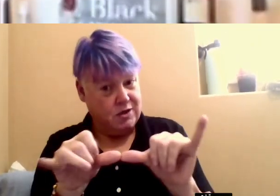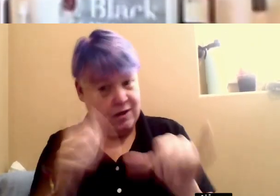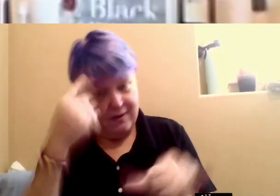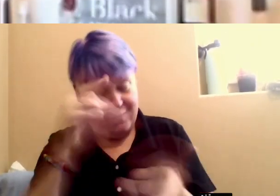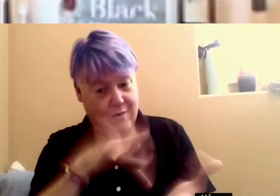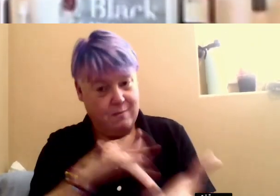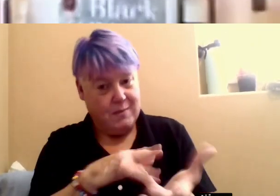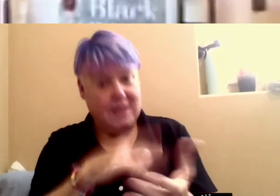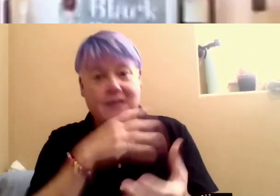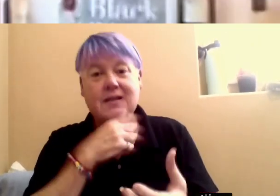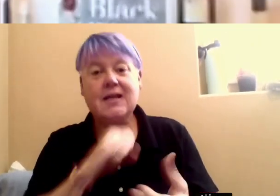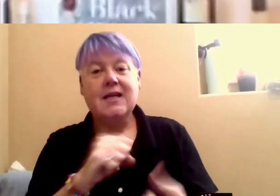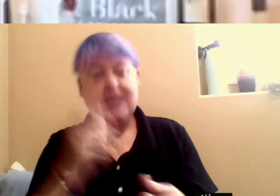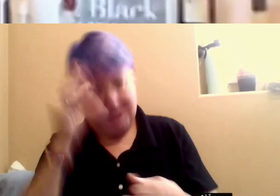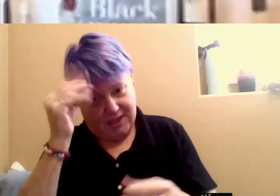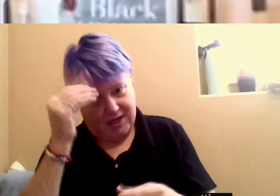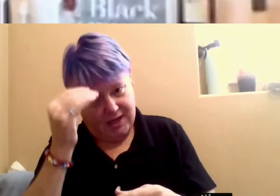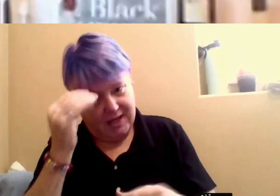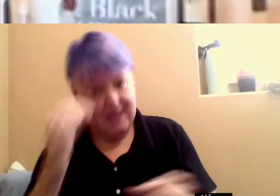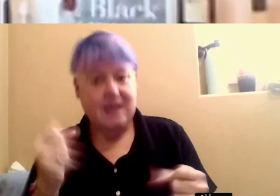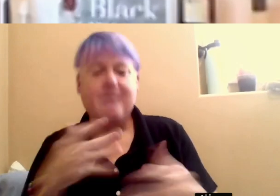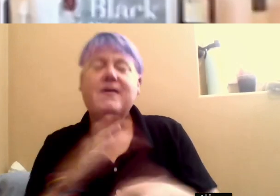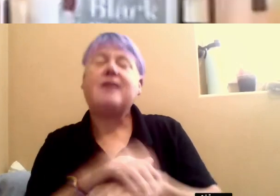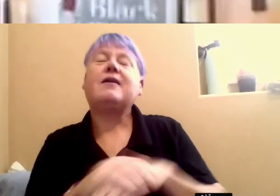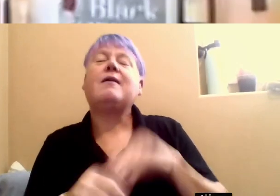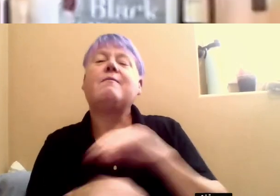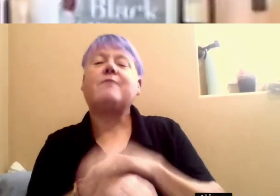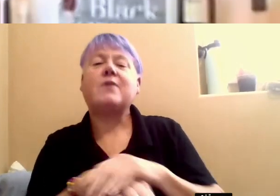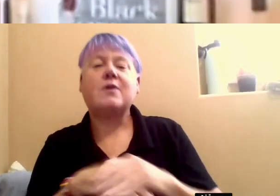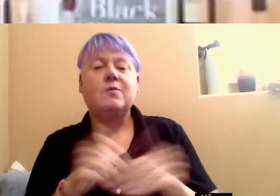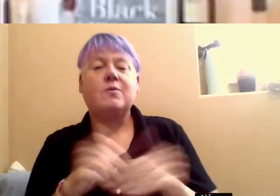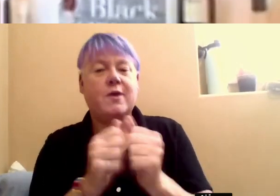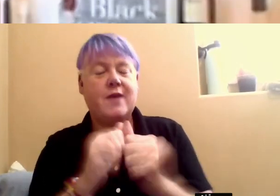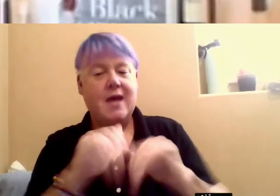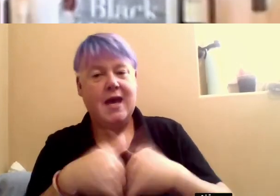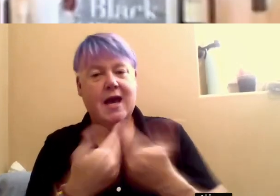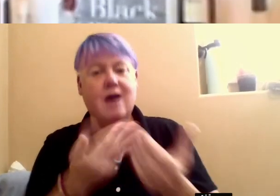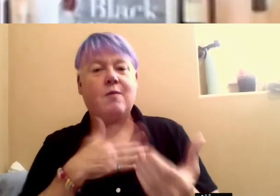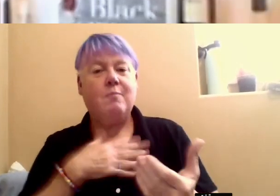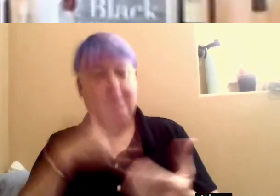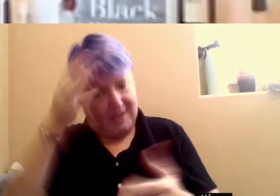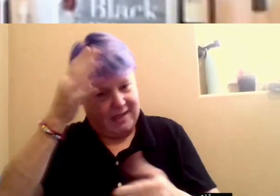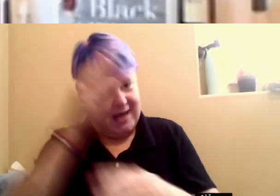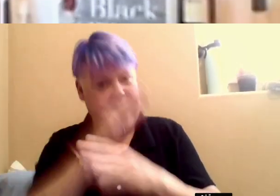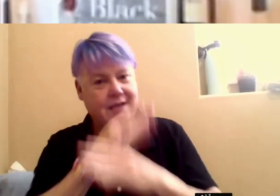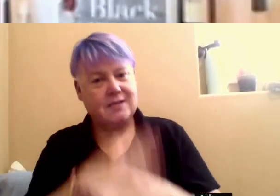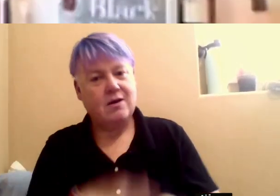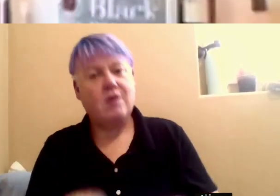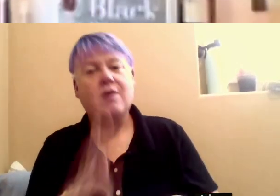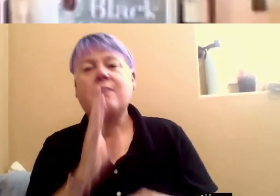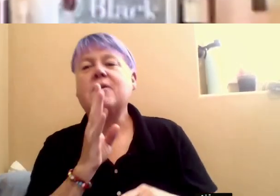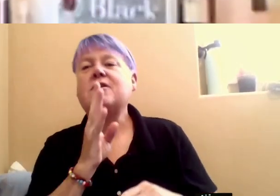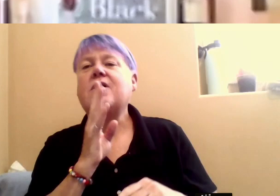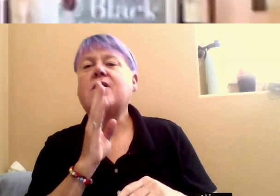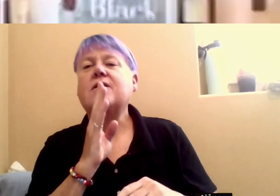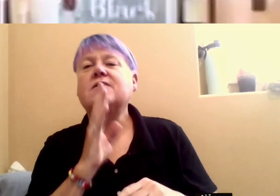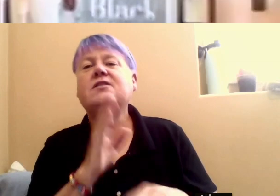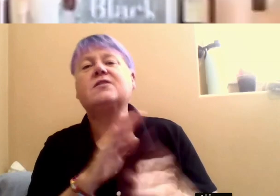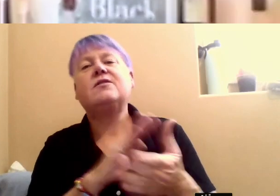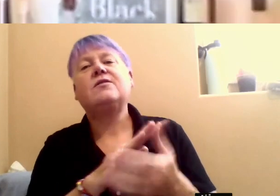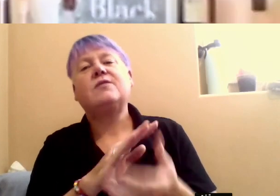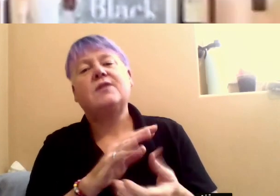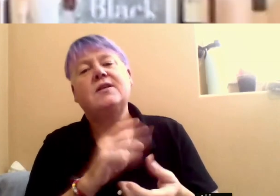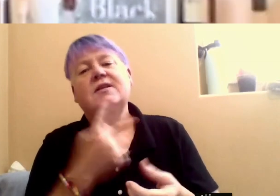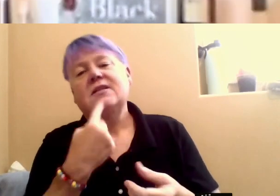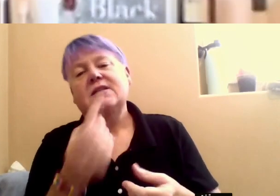living with anxiety, I find comfort in the way he exudes calmness. It's in the way he talks. Dad says